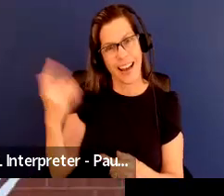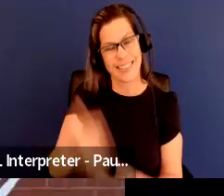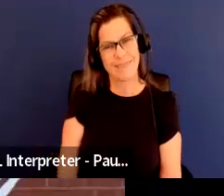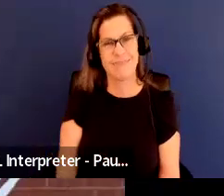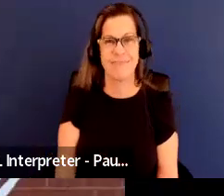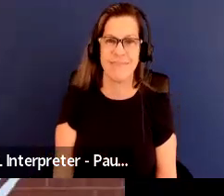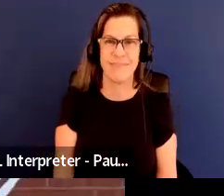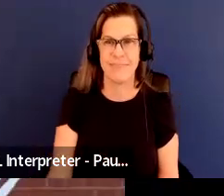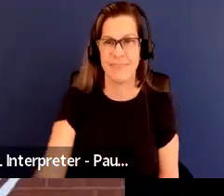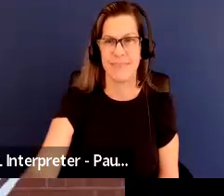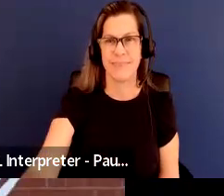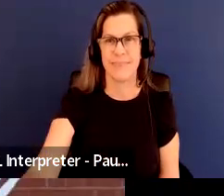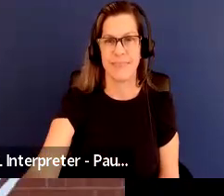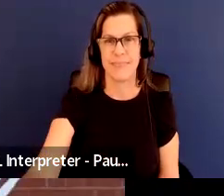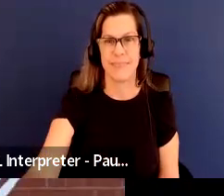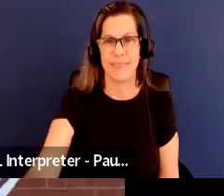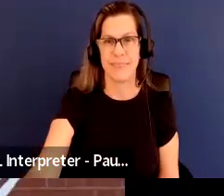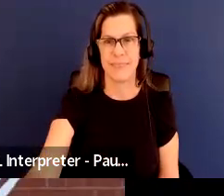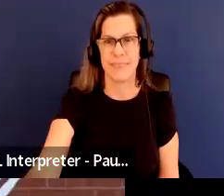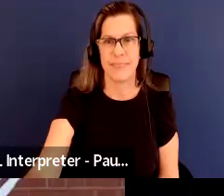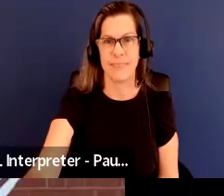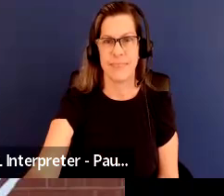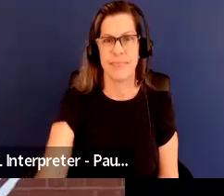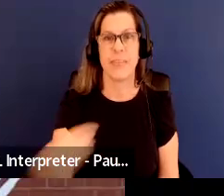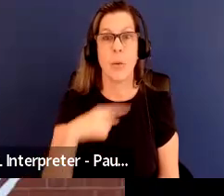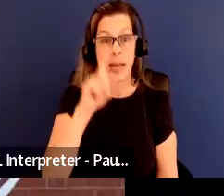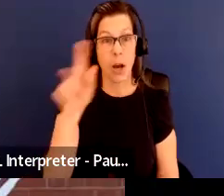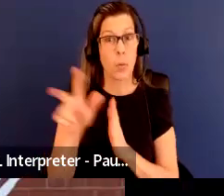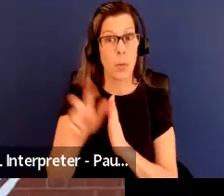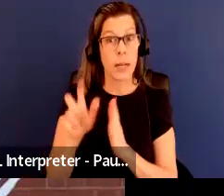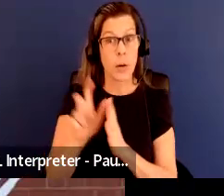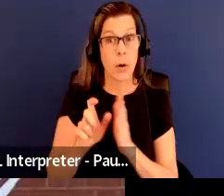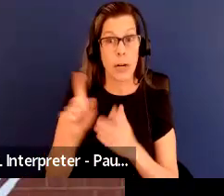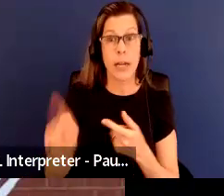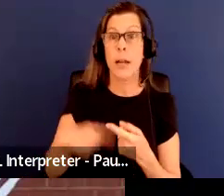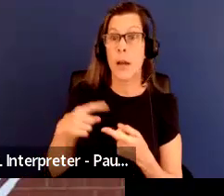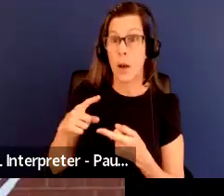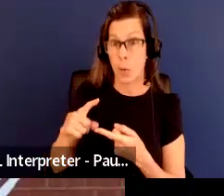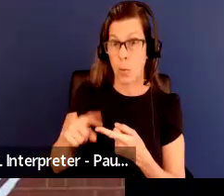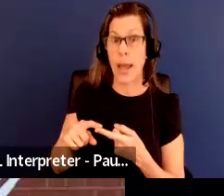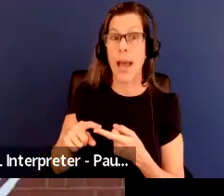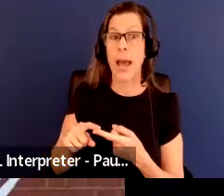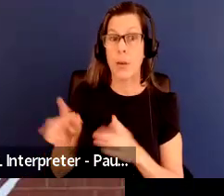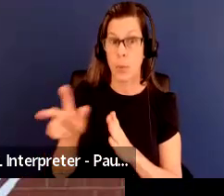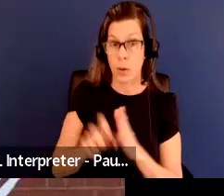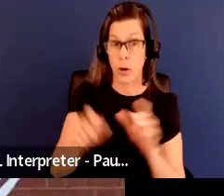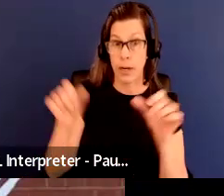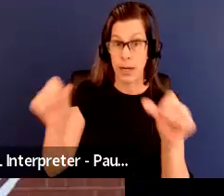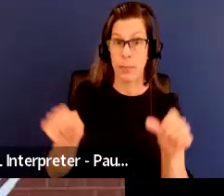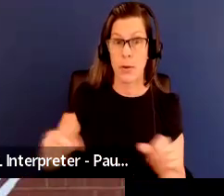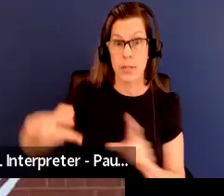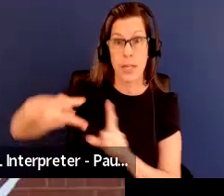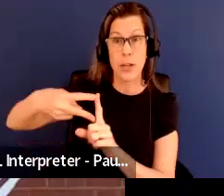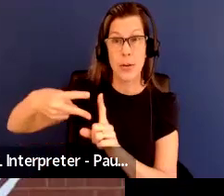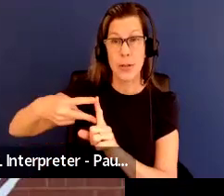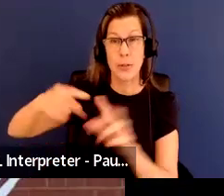it. And because we're recording it, then when we record it and post it to YouTube, cross